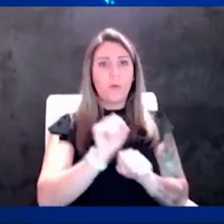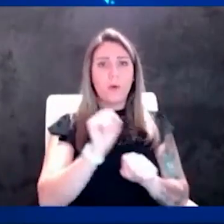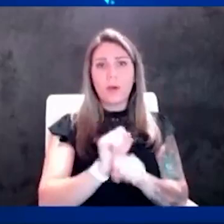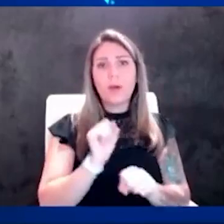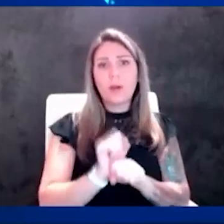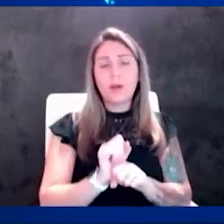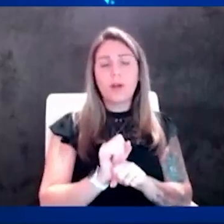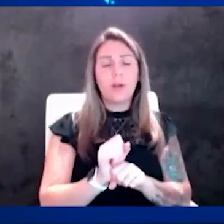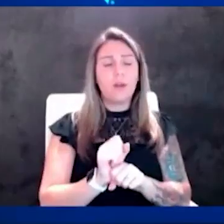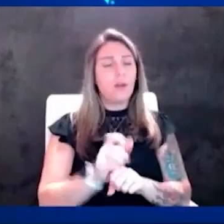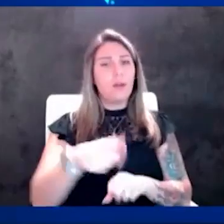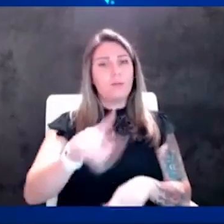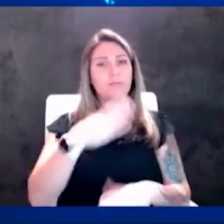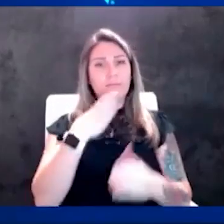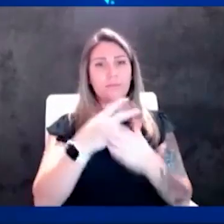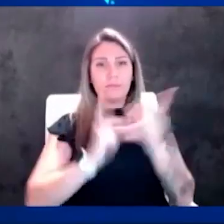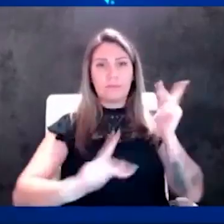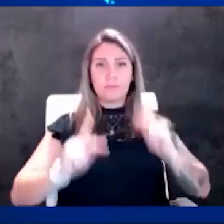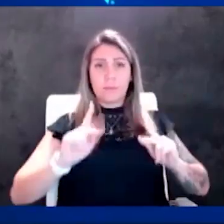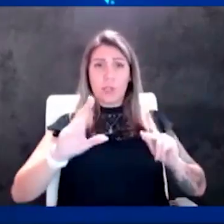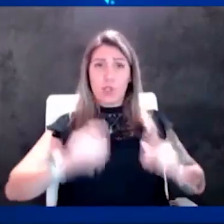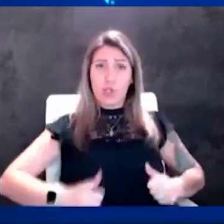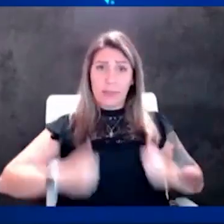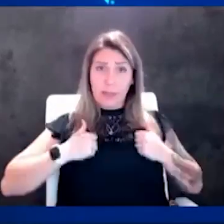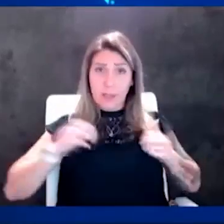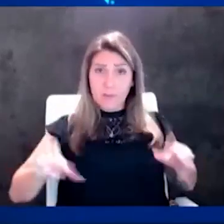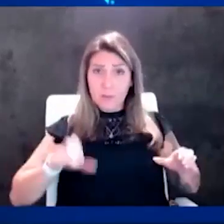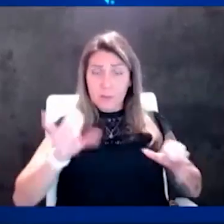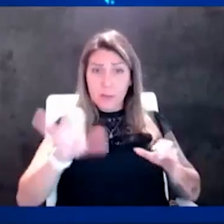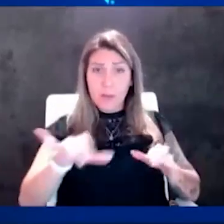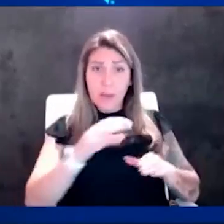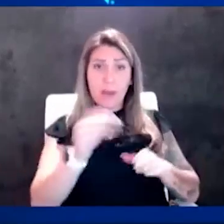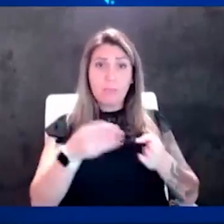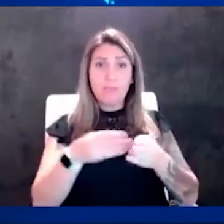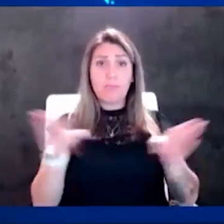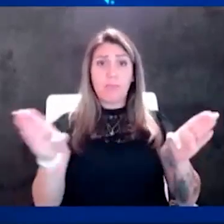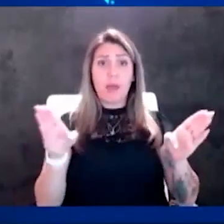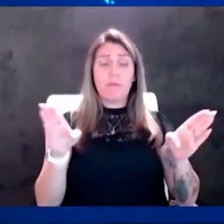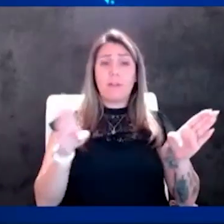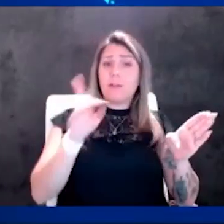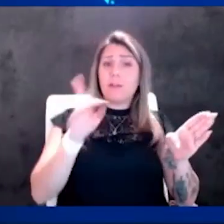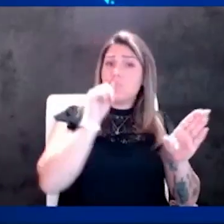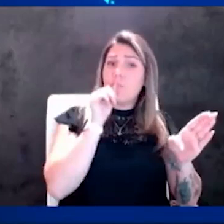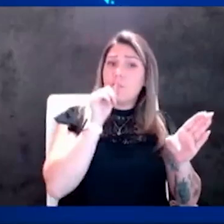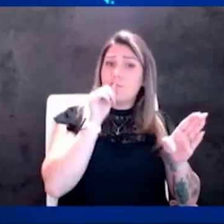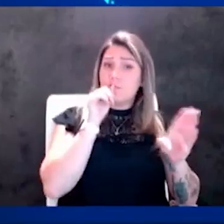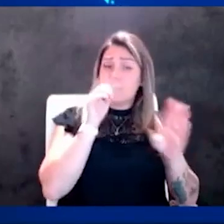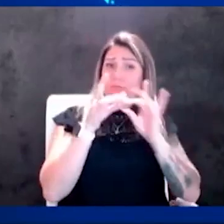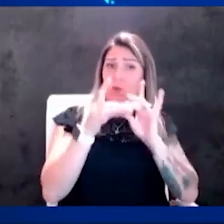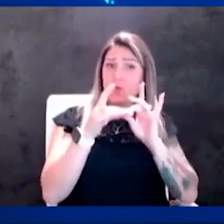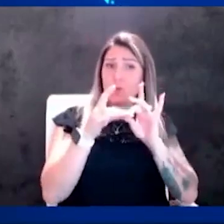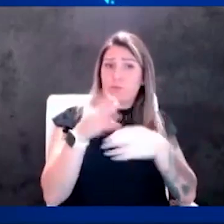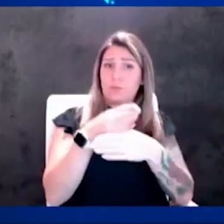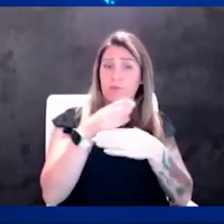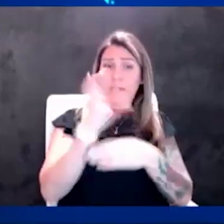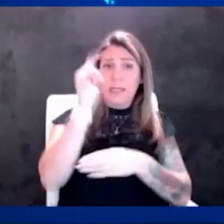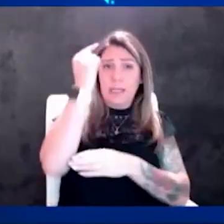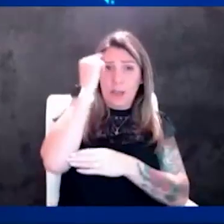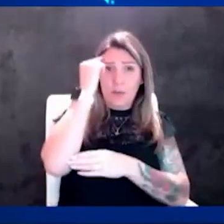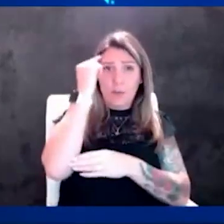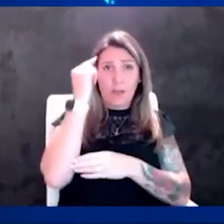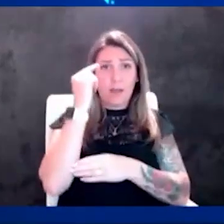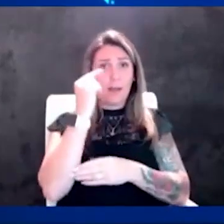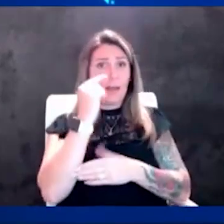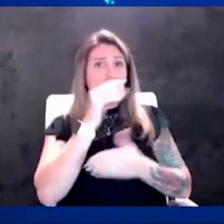people spending their lives doing this, and there's a public-private partnership in here between government, academic